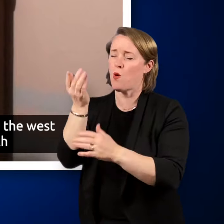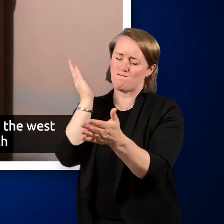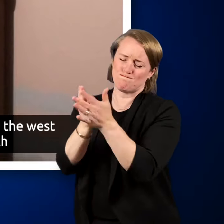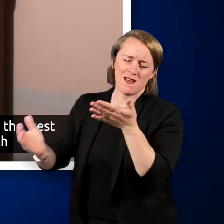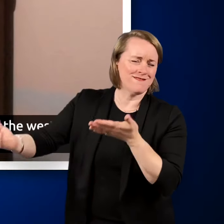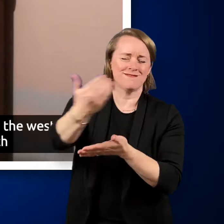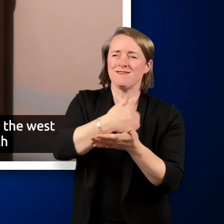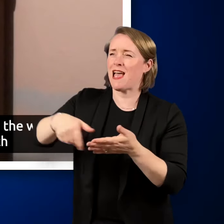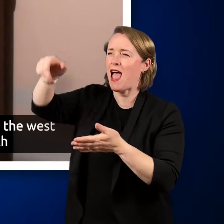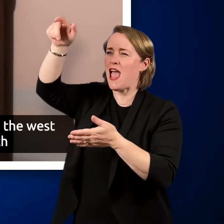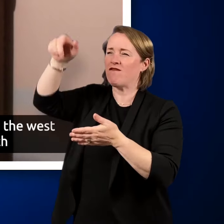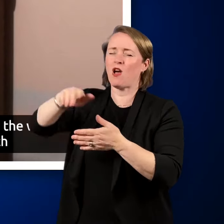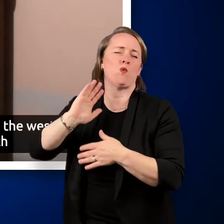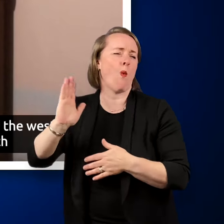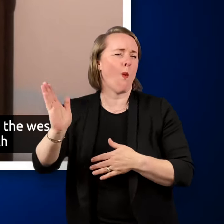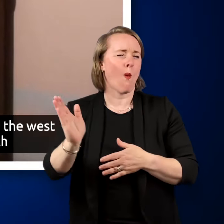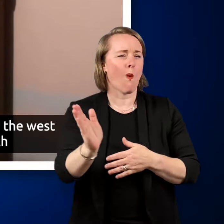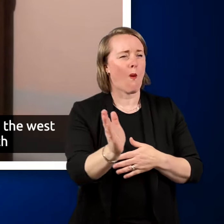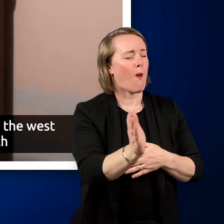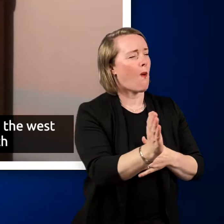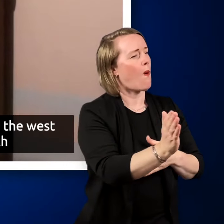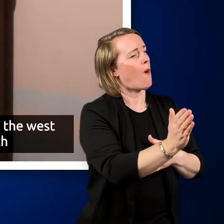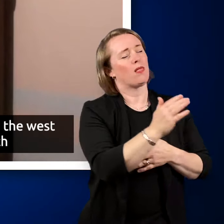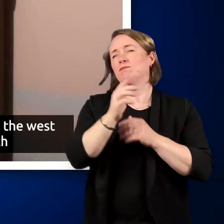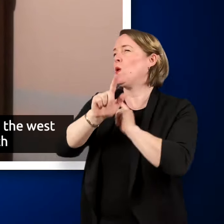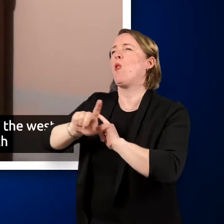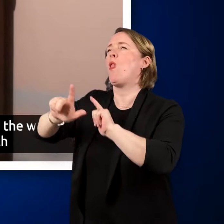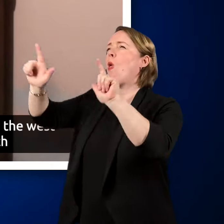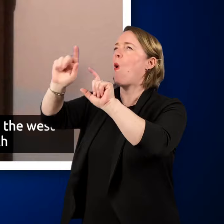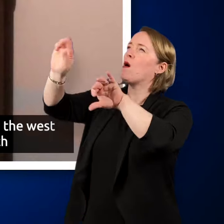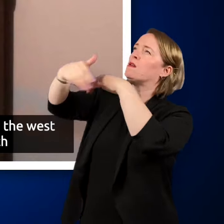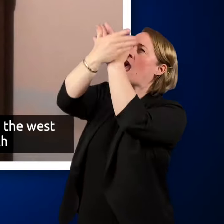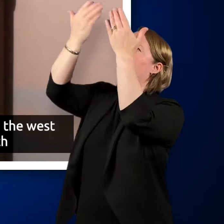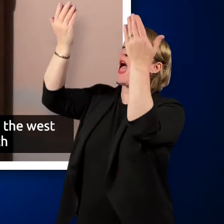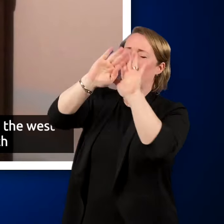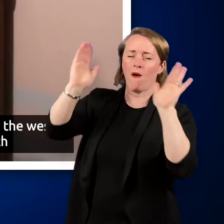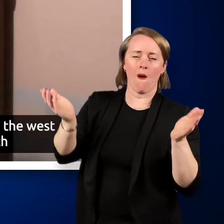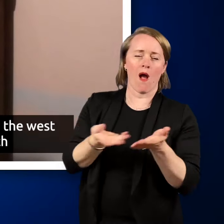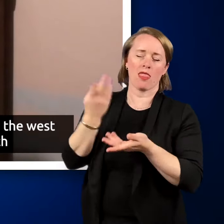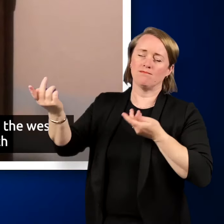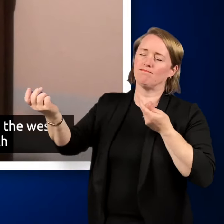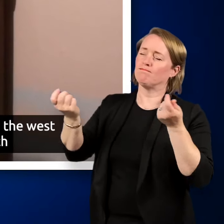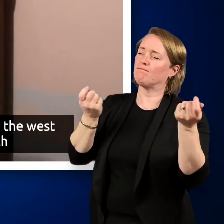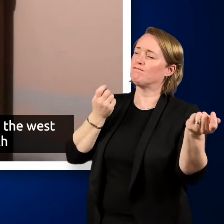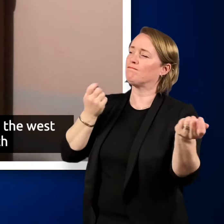Jesus is Savior to all, Lord of heaven and